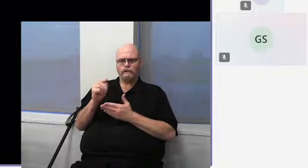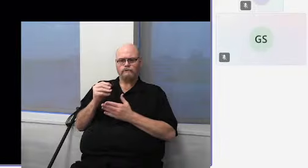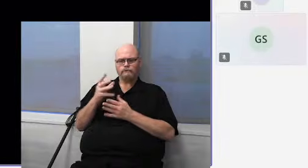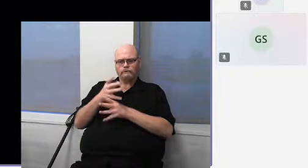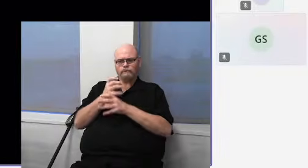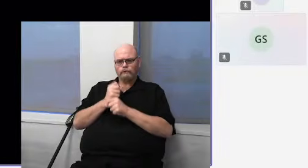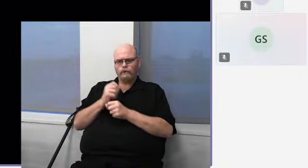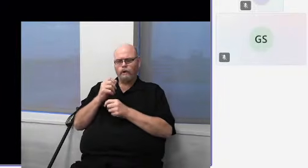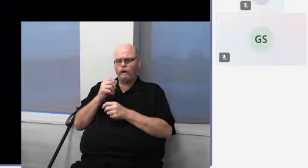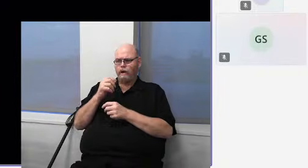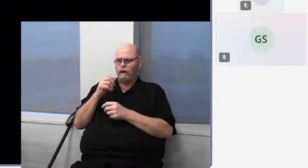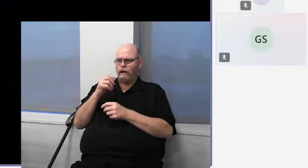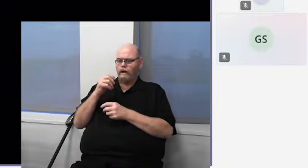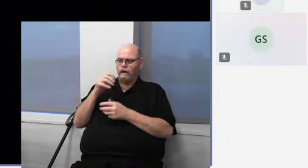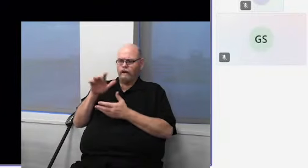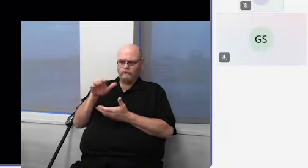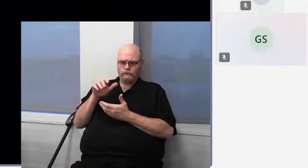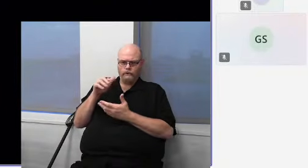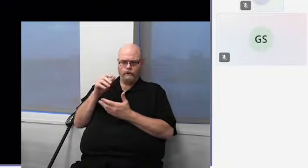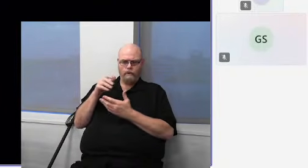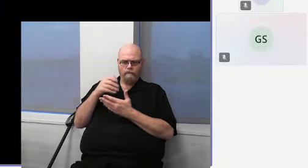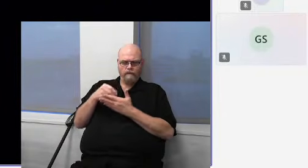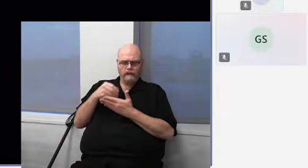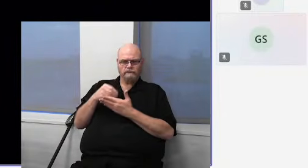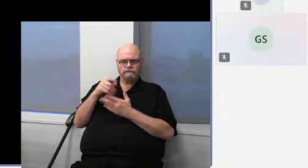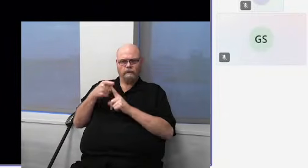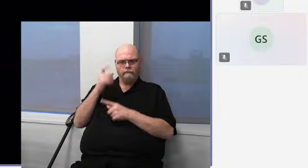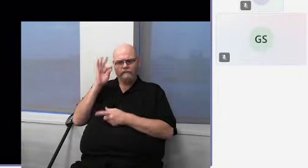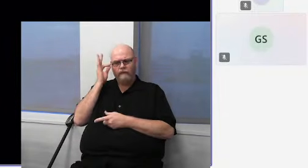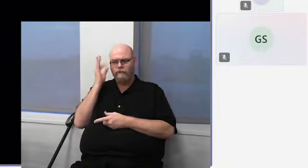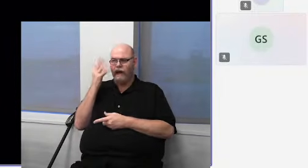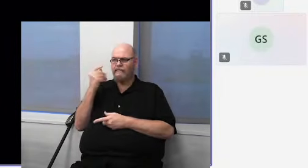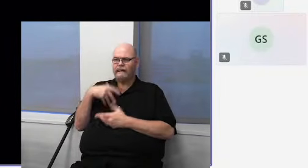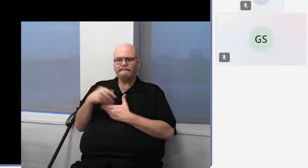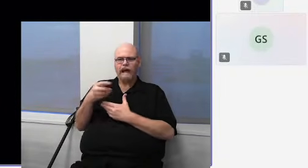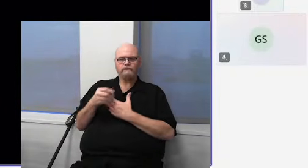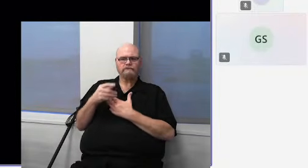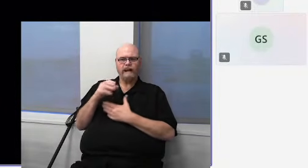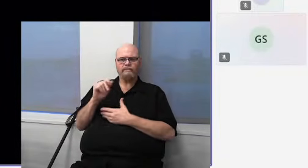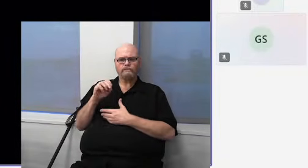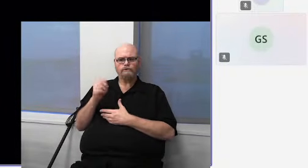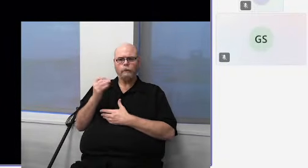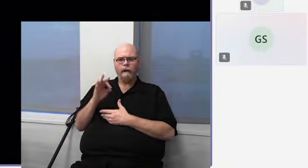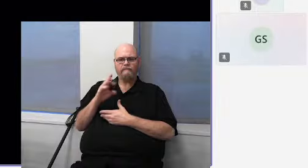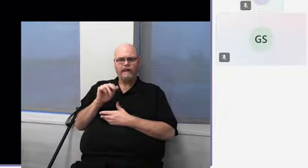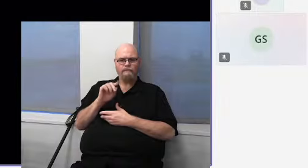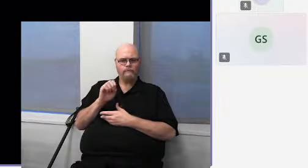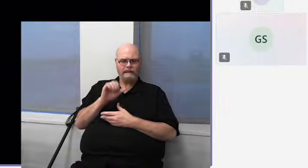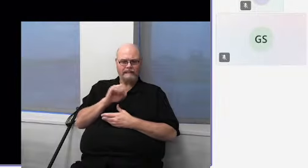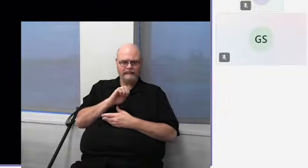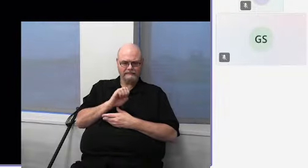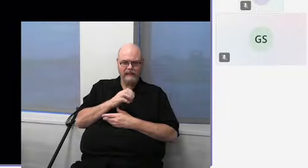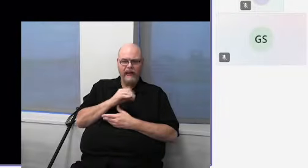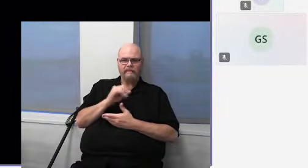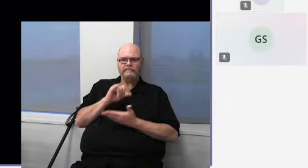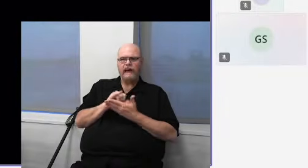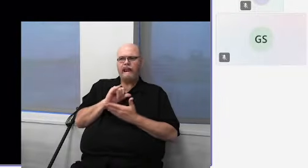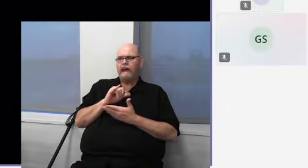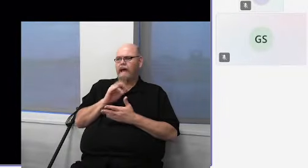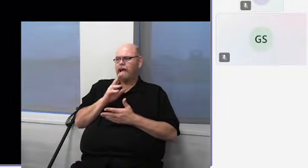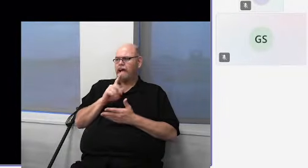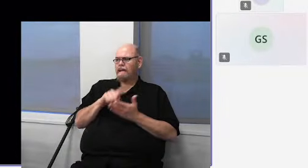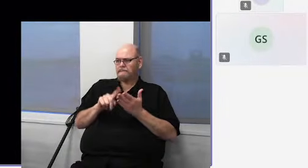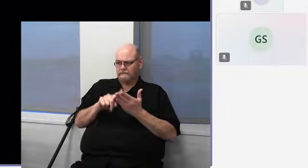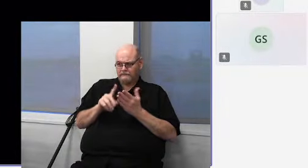LUMA's failure to secure federal funds. There are several rulings on this that this is outside the scope of the rate case. The hearing examiner